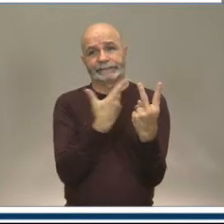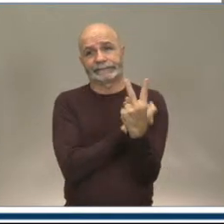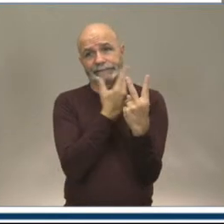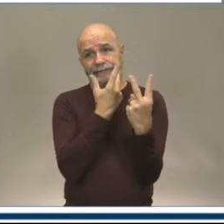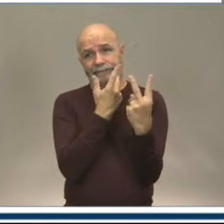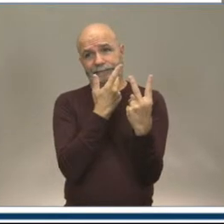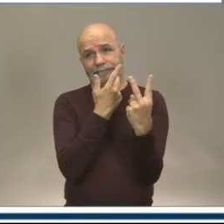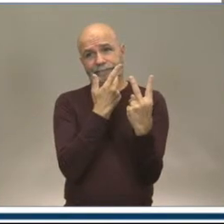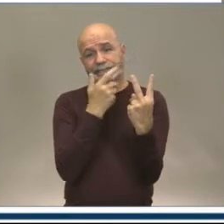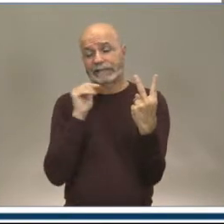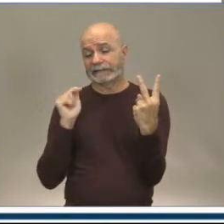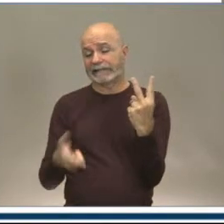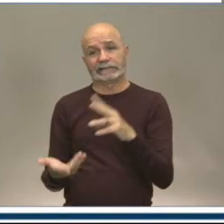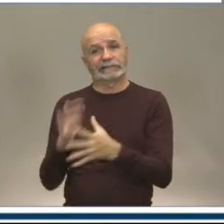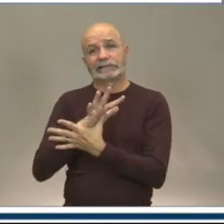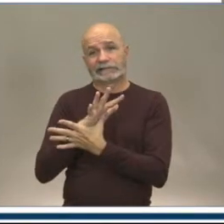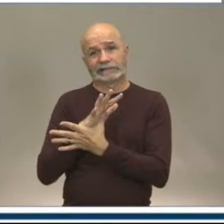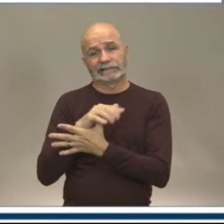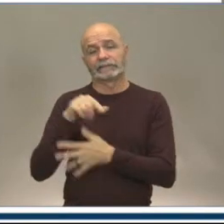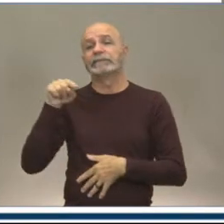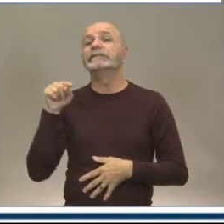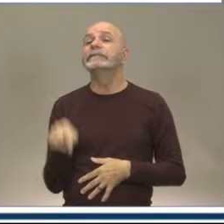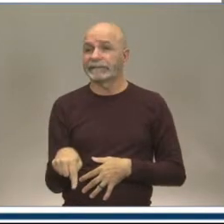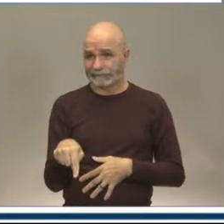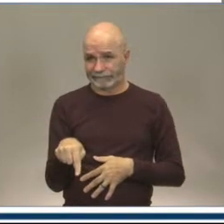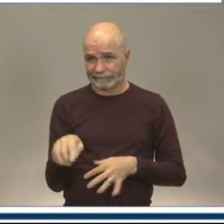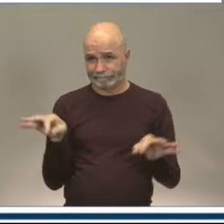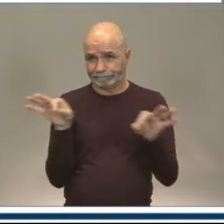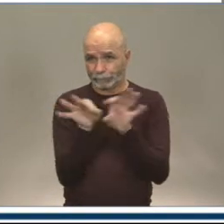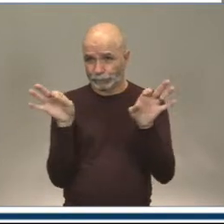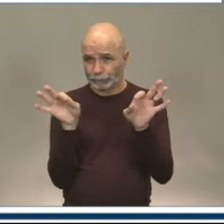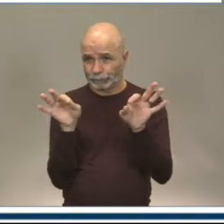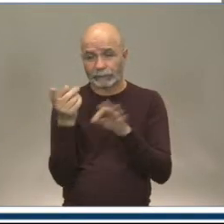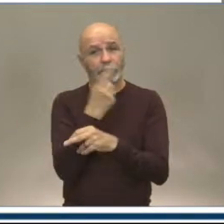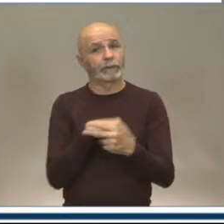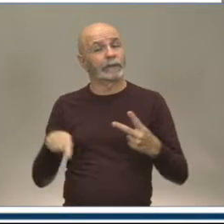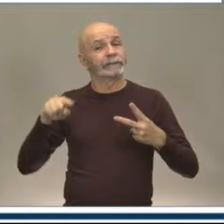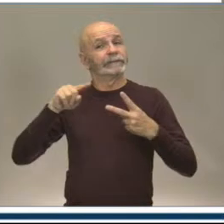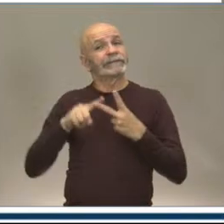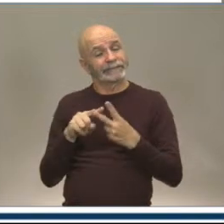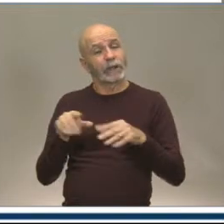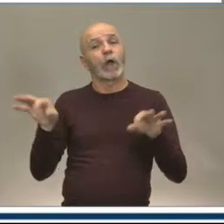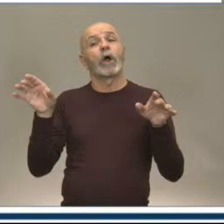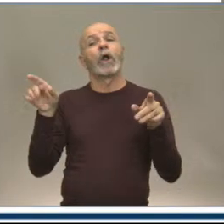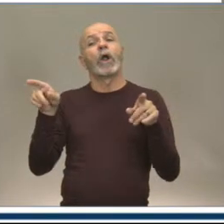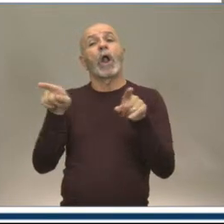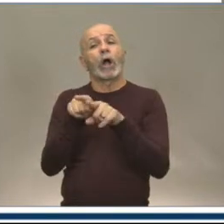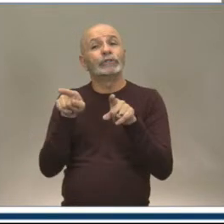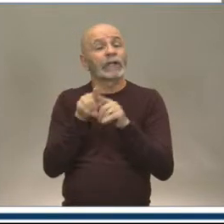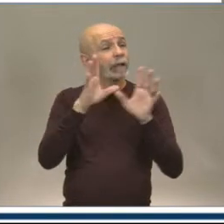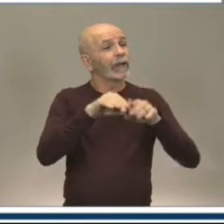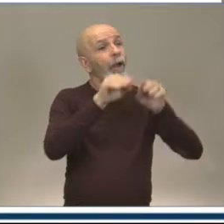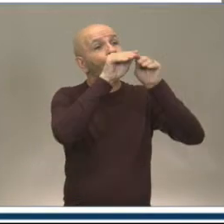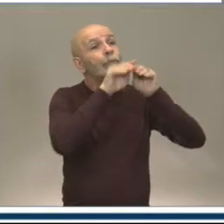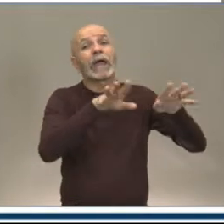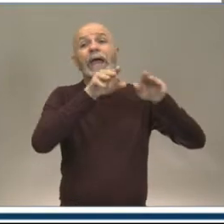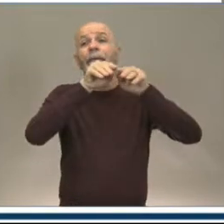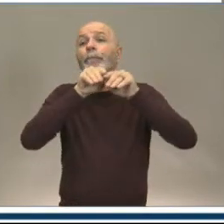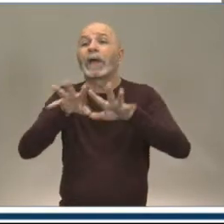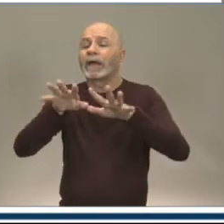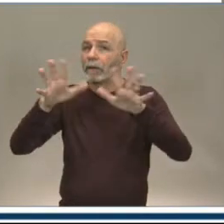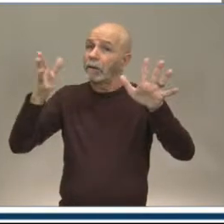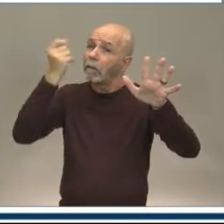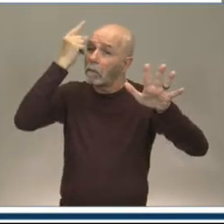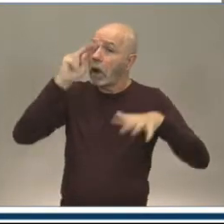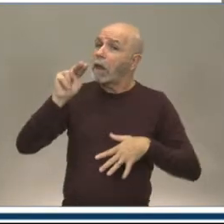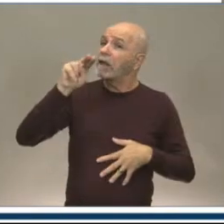key step. We have to understand that there's a lot of virus activity. It's well controlled in Nova Scotia, but there's lots of